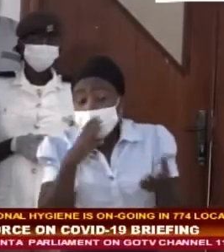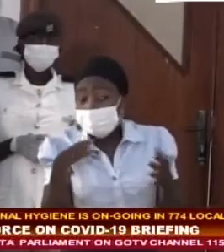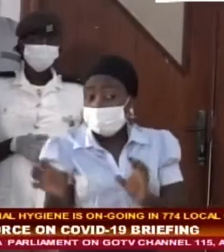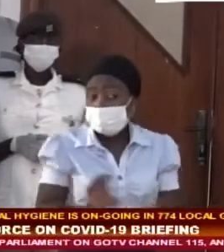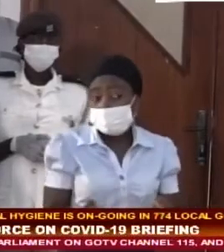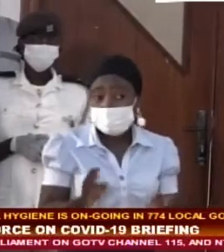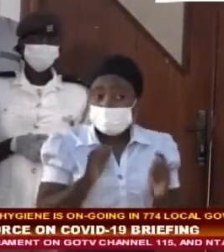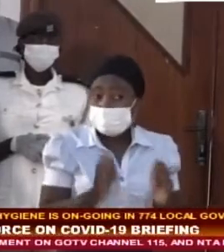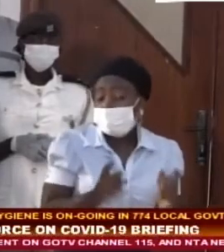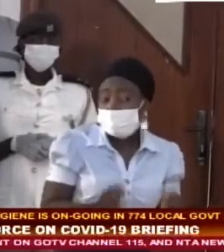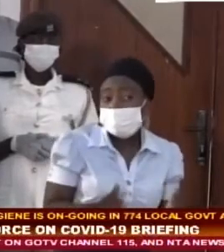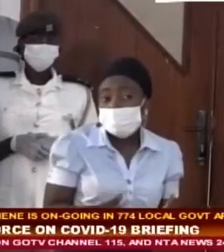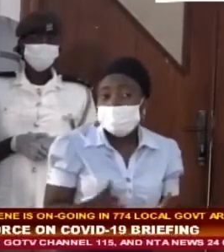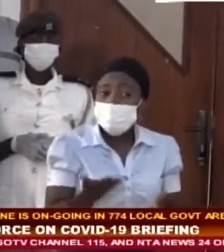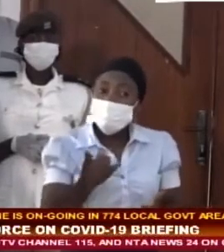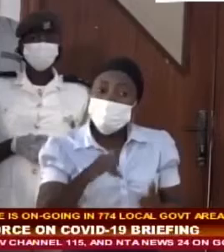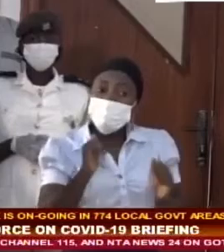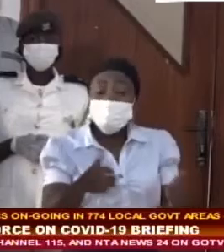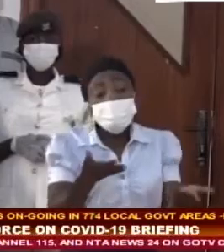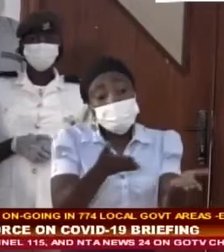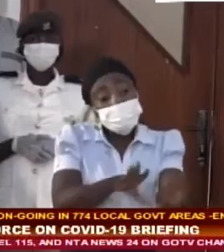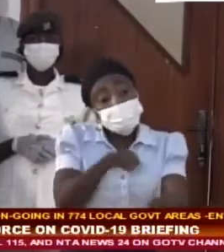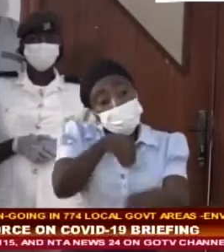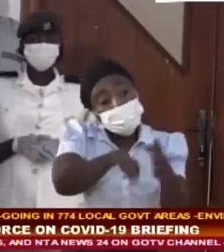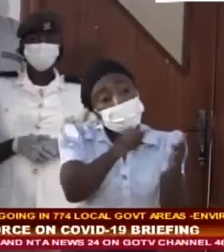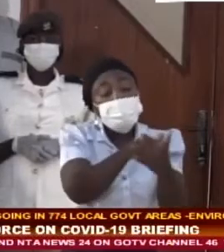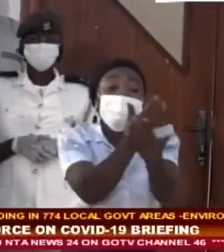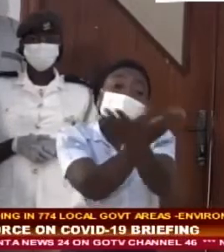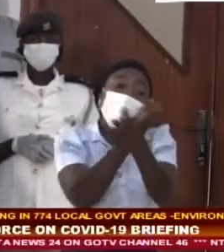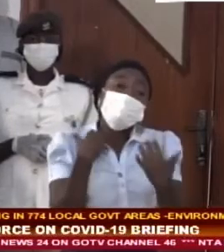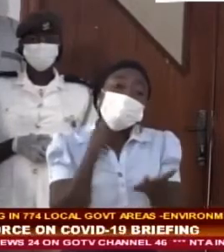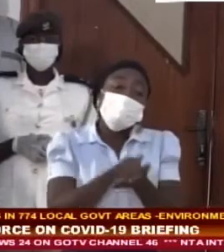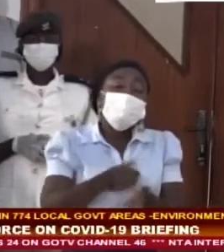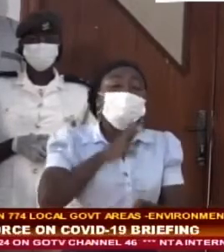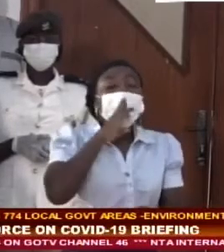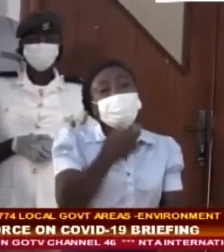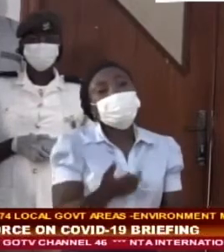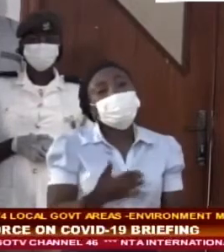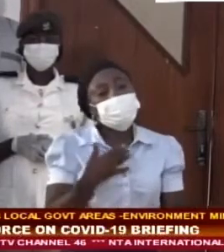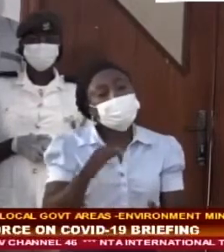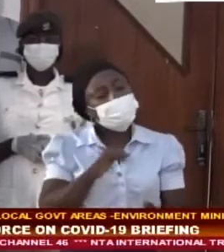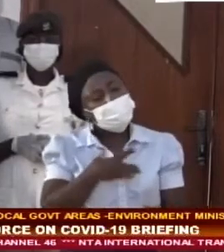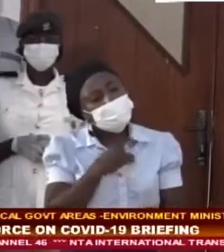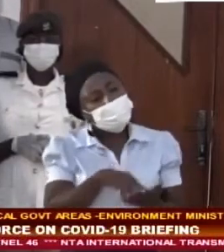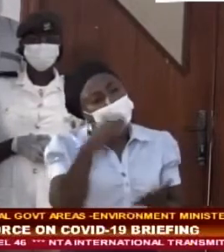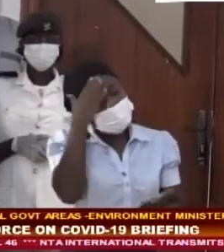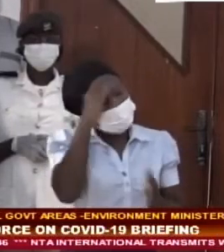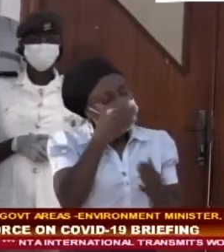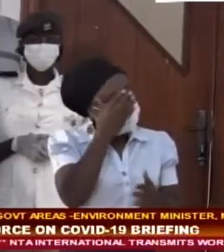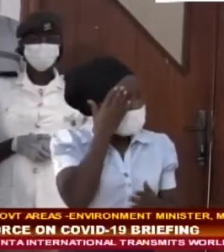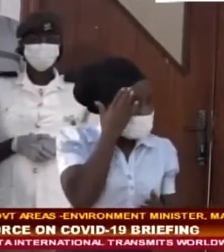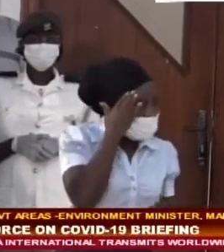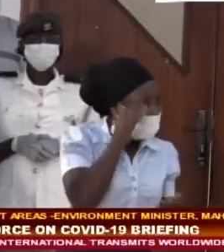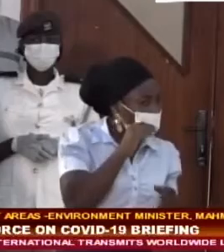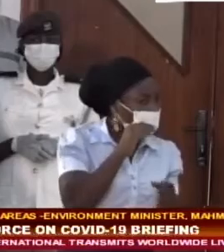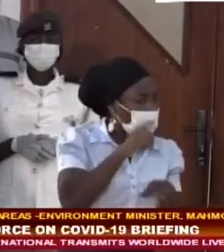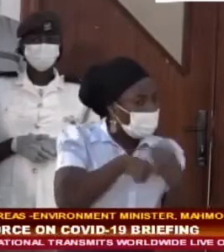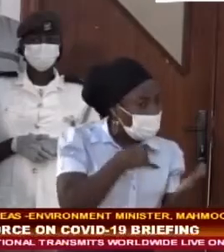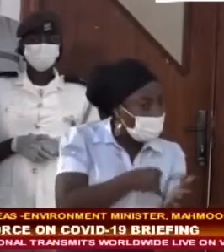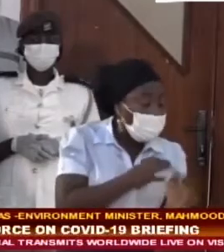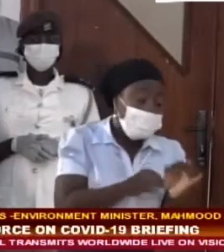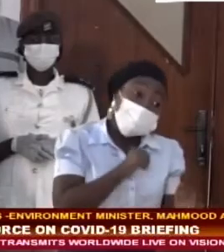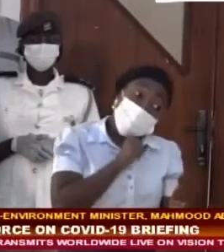done, they could be infested in the prison cell that they are. So I'd like to know if you are aware of that. If you are